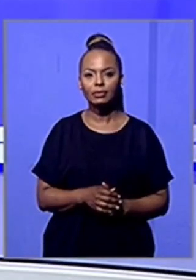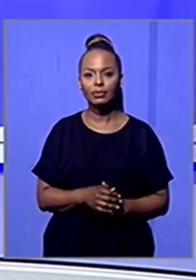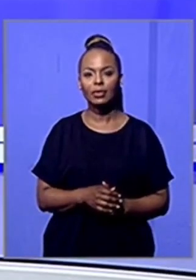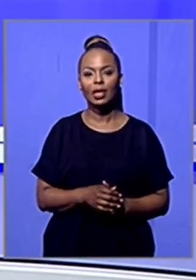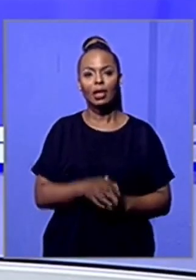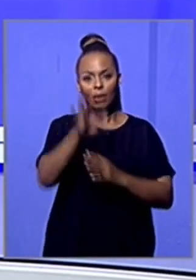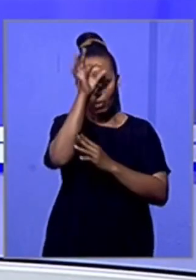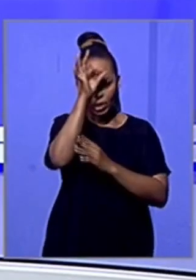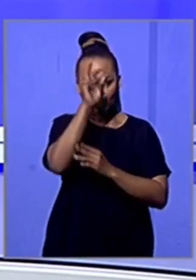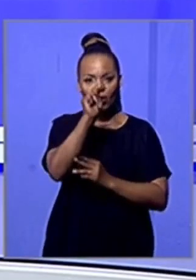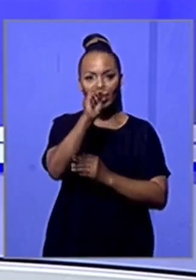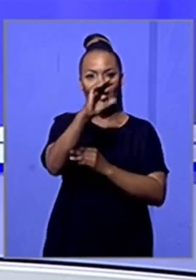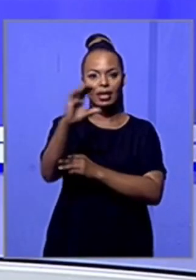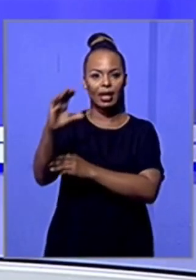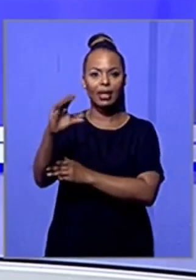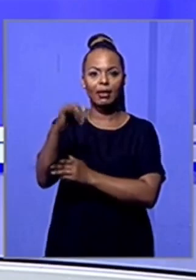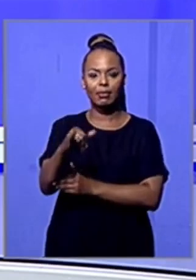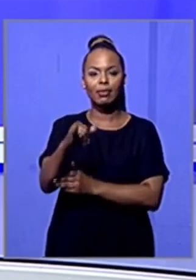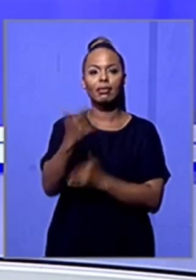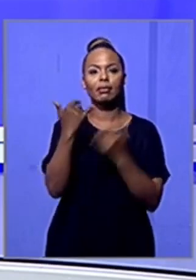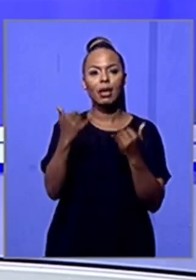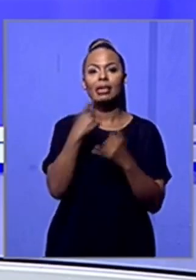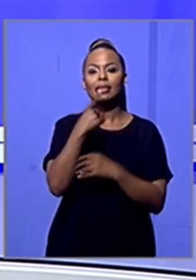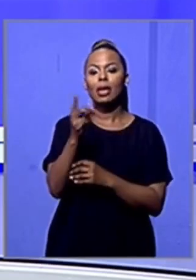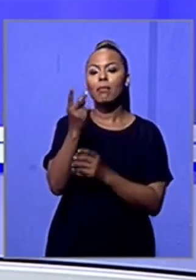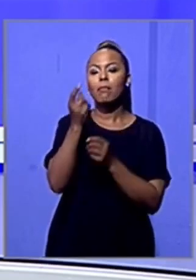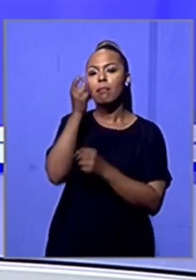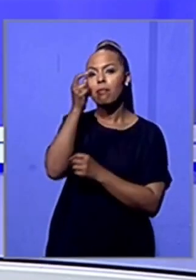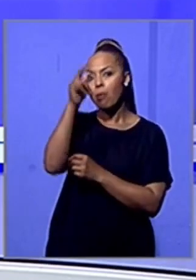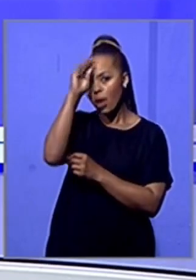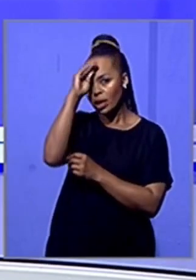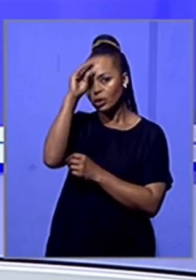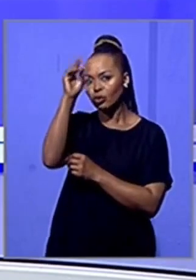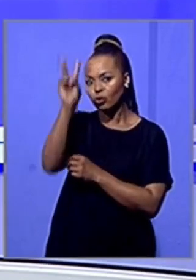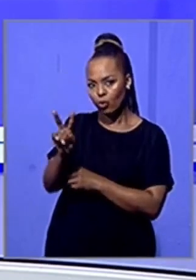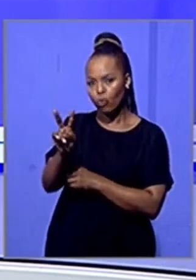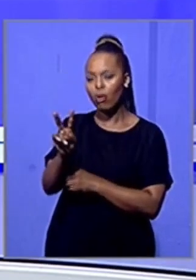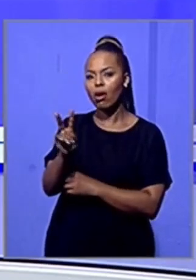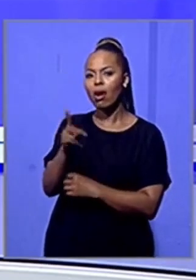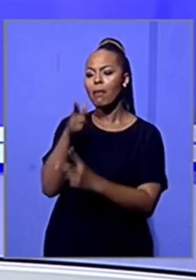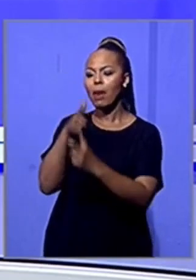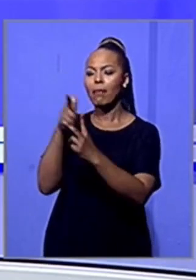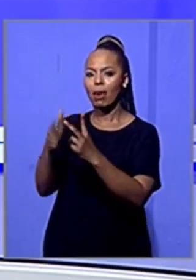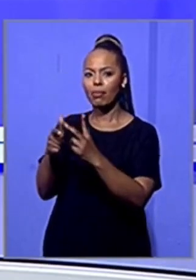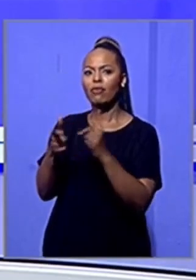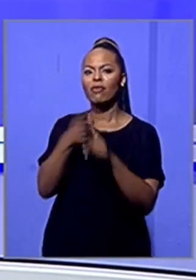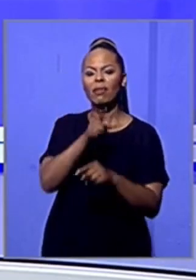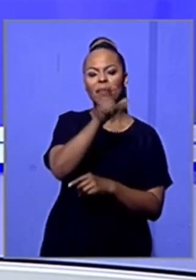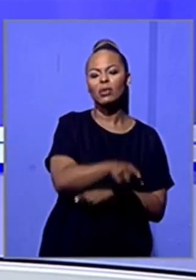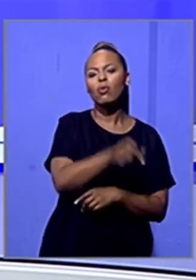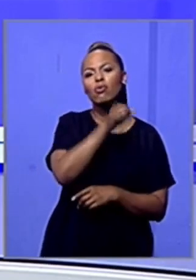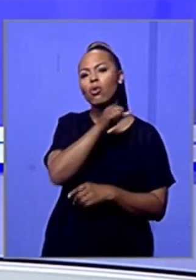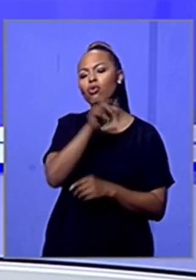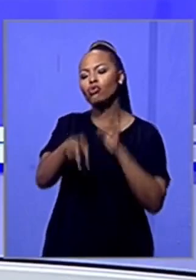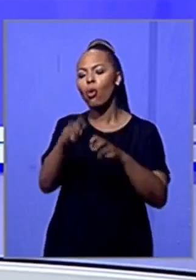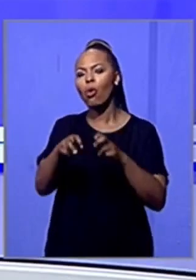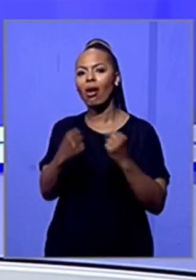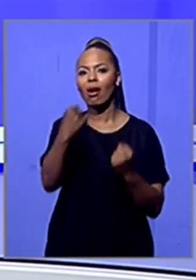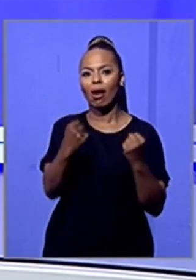Mapodisi kwa Northern Cape a tlhomamisitse fa mapodisi a le mabedi a boleilwe ke yo go dumelwang e le legodula dijanaga kwa Kimberley go sa le